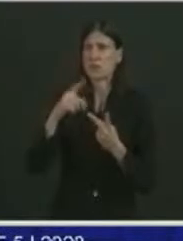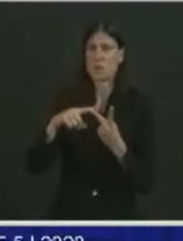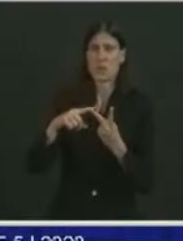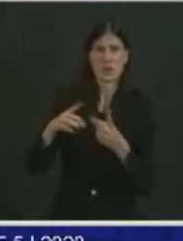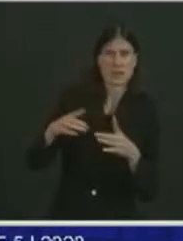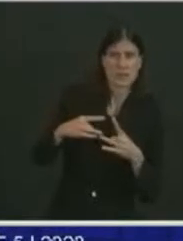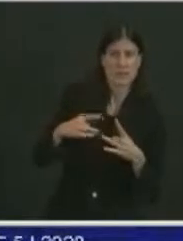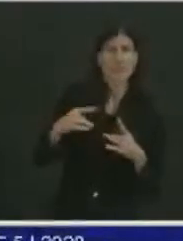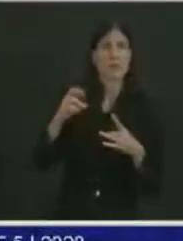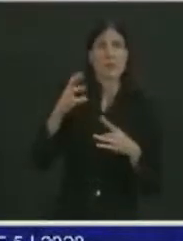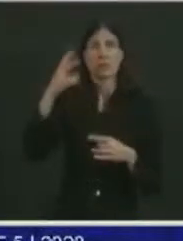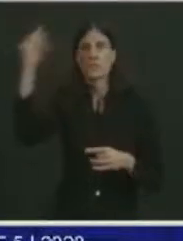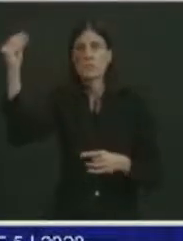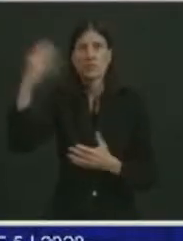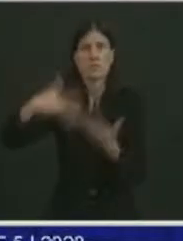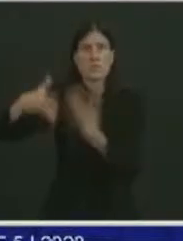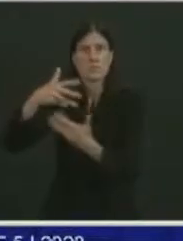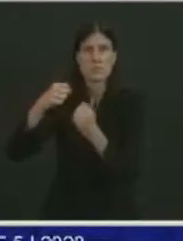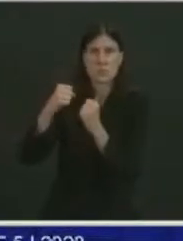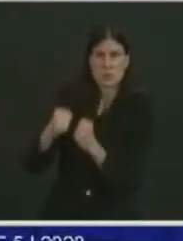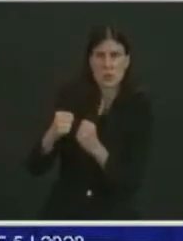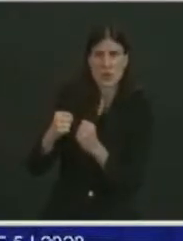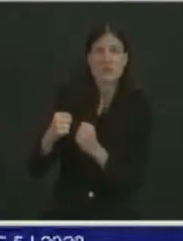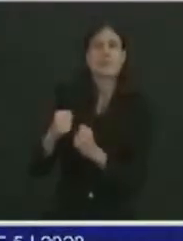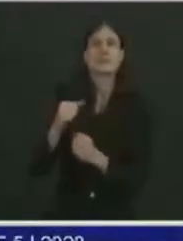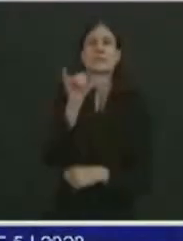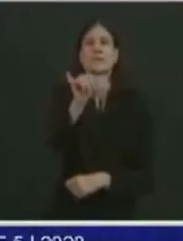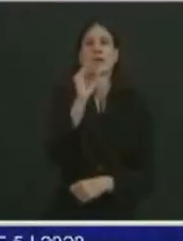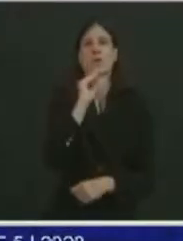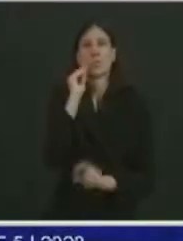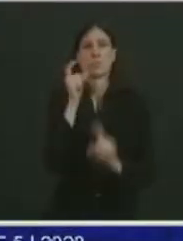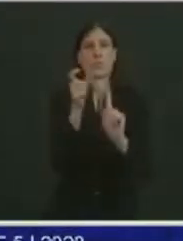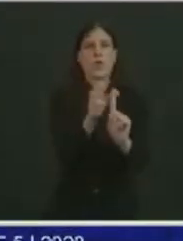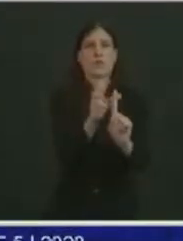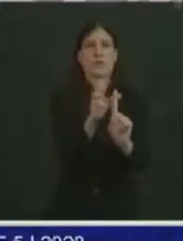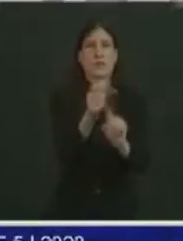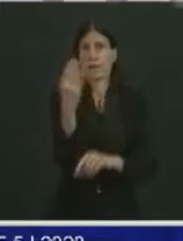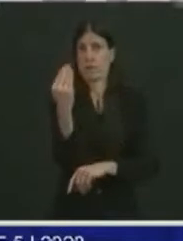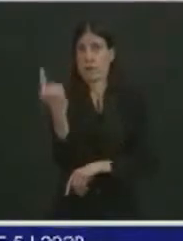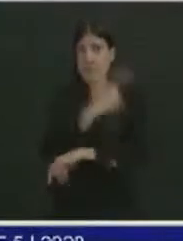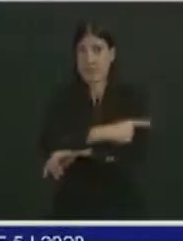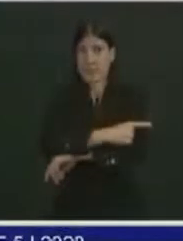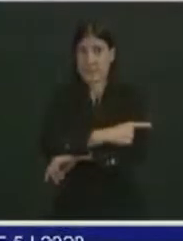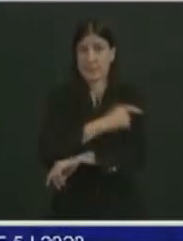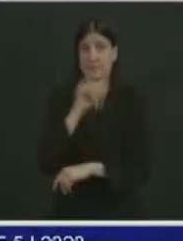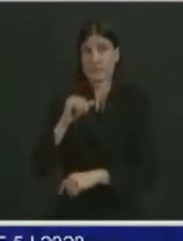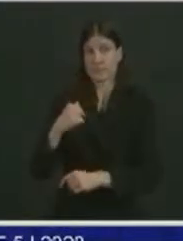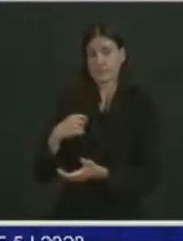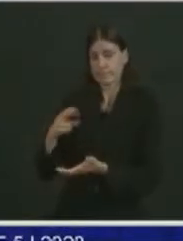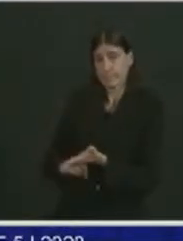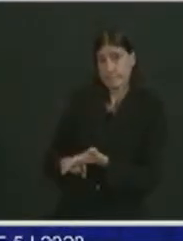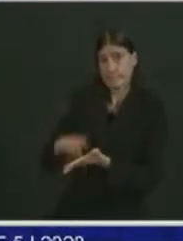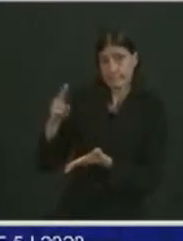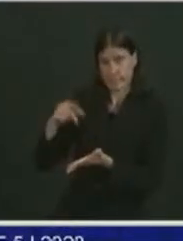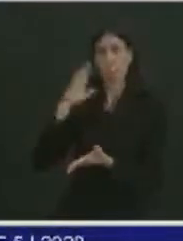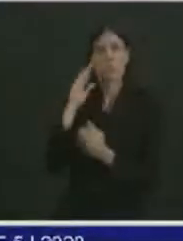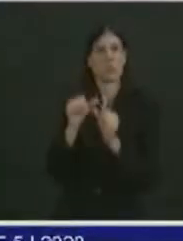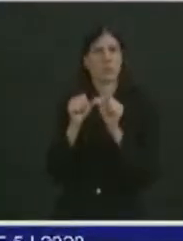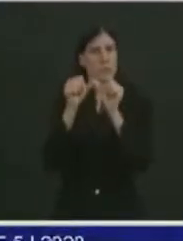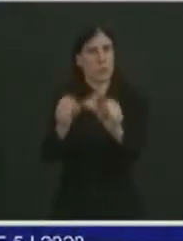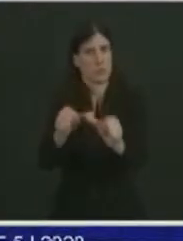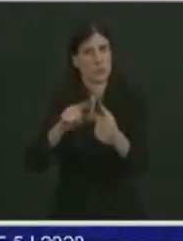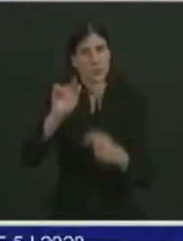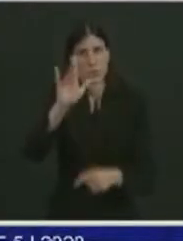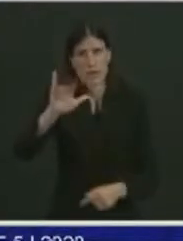reiterate with clarity the executive order, which is in effect until July 5th. If you